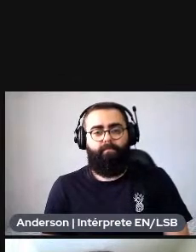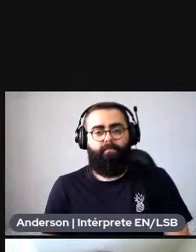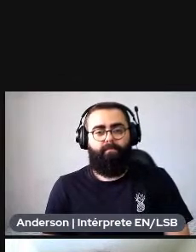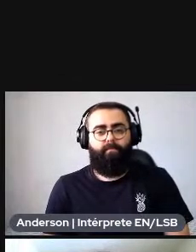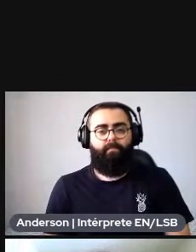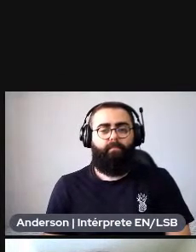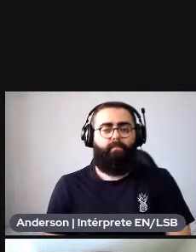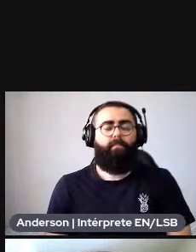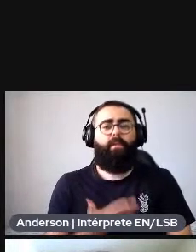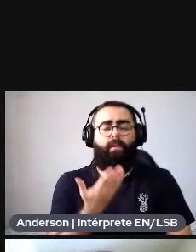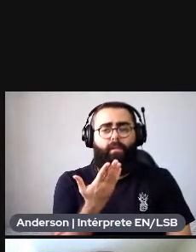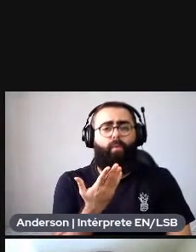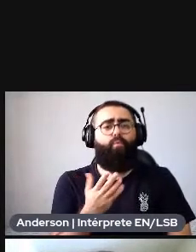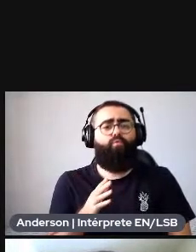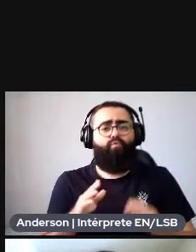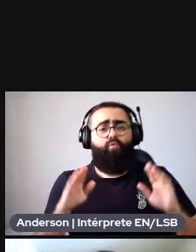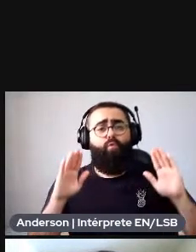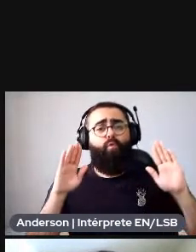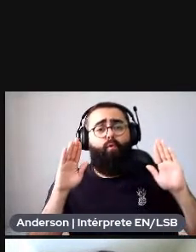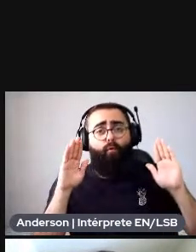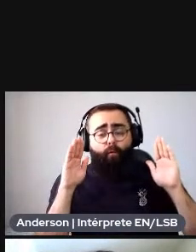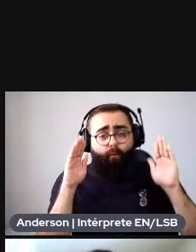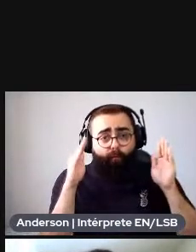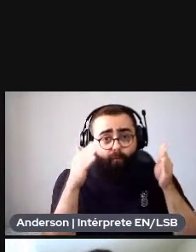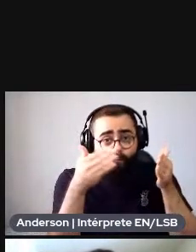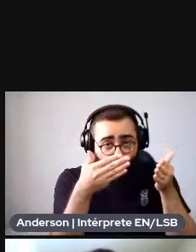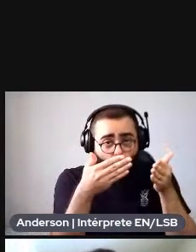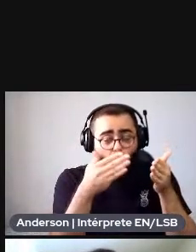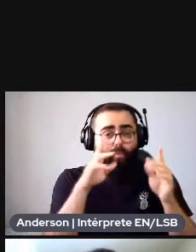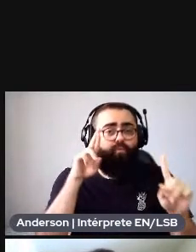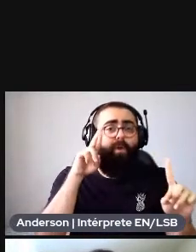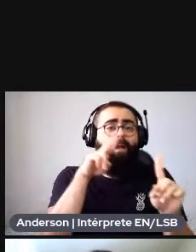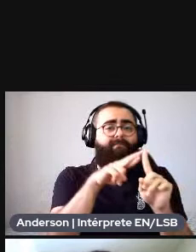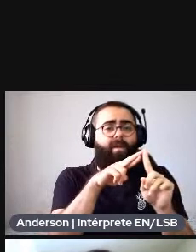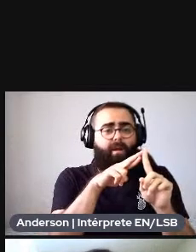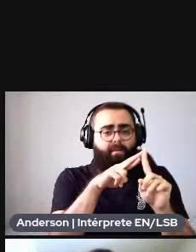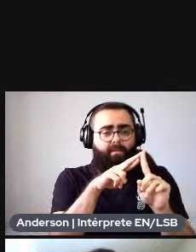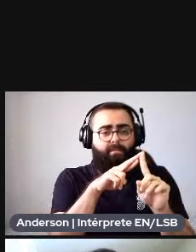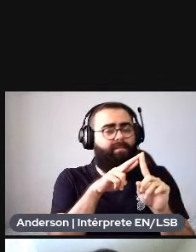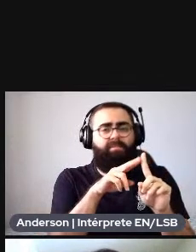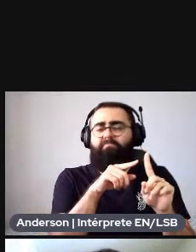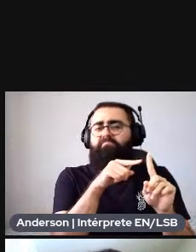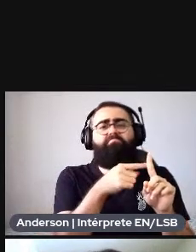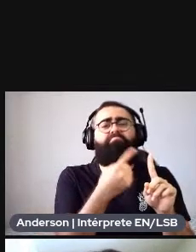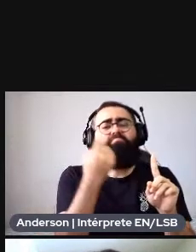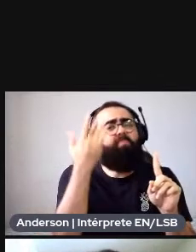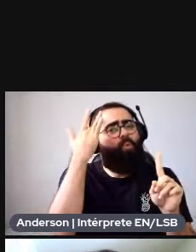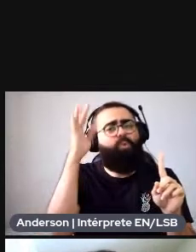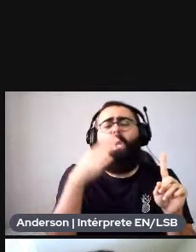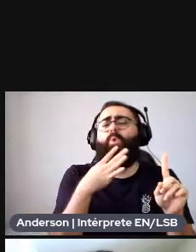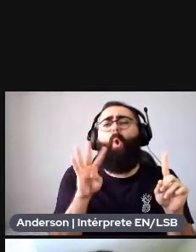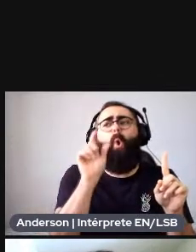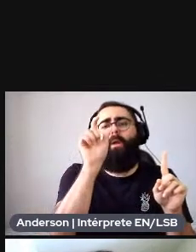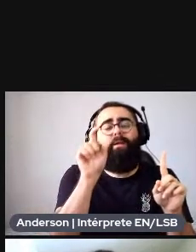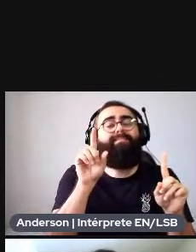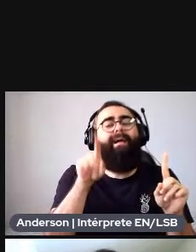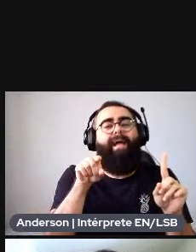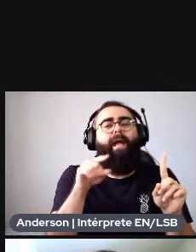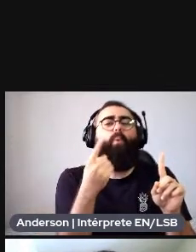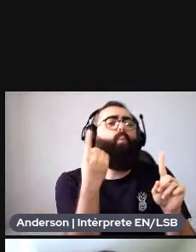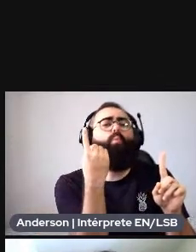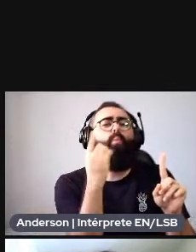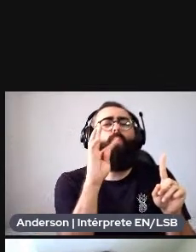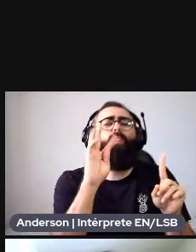focal, we have a focal referent, which is non-identified, un tumor, and